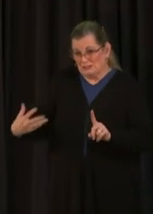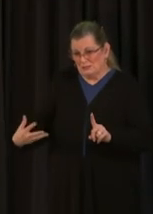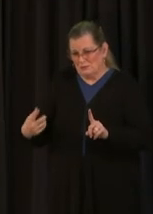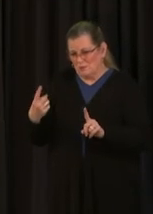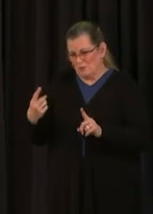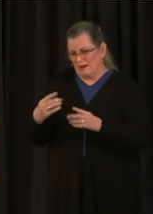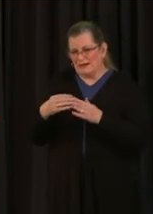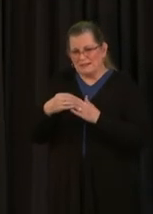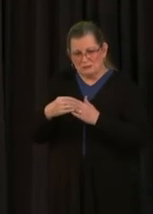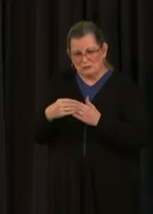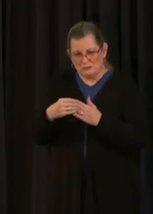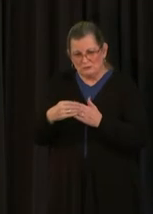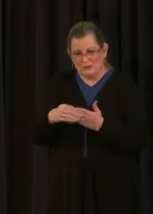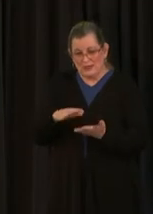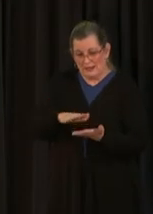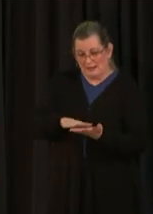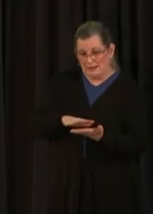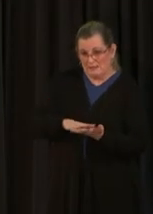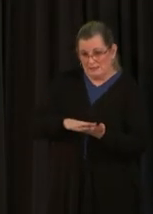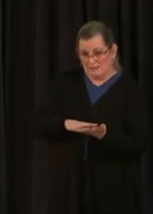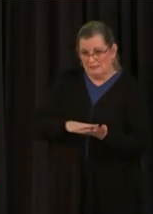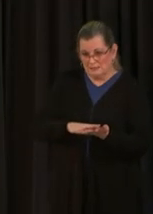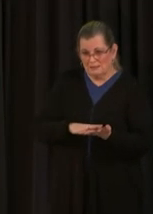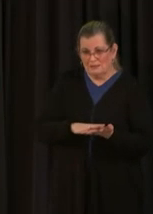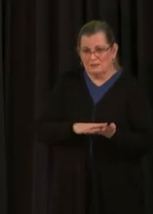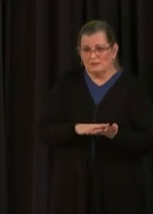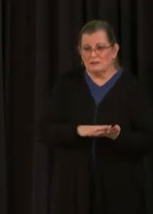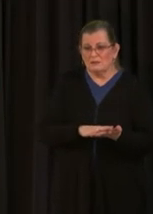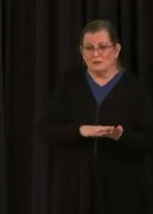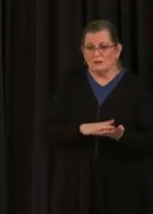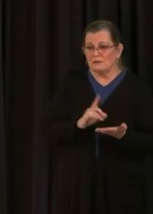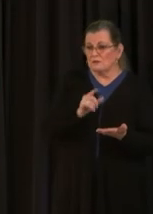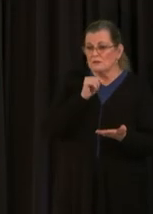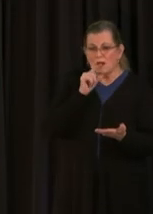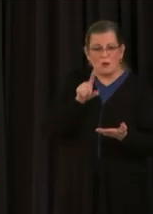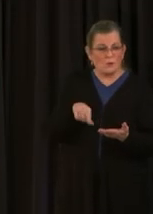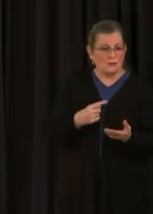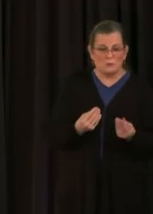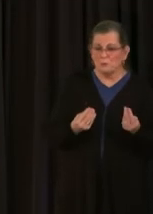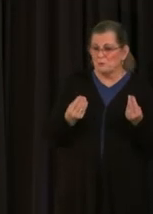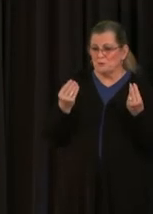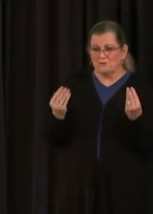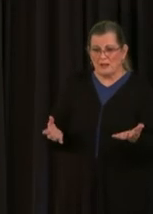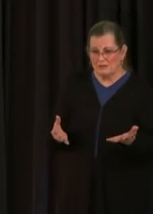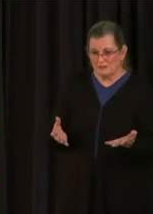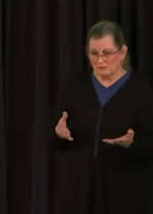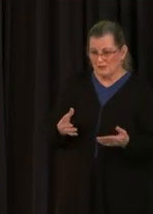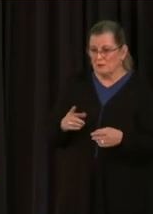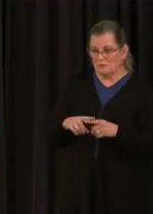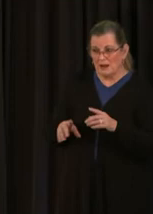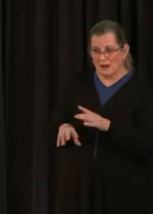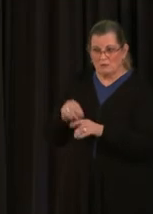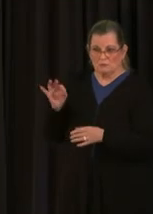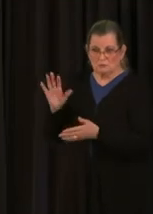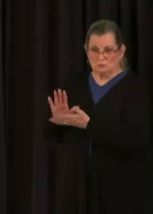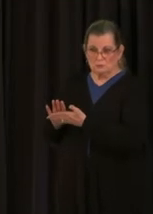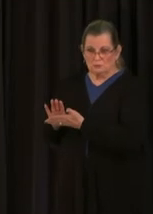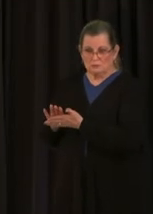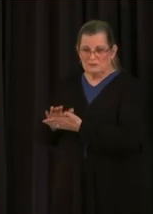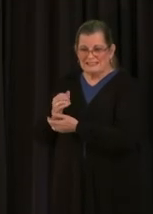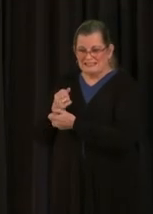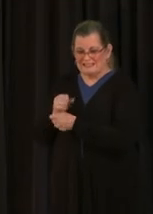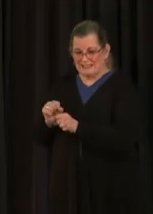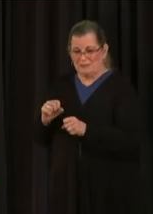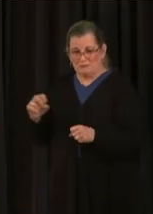DYRS, and DPR to monitor student safety in those priority areas. We also